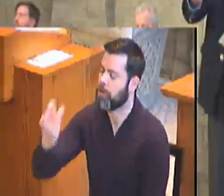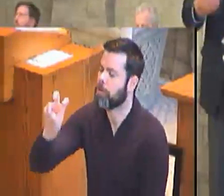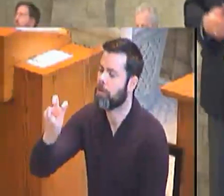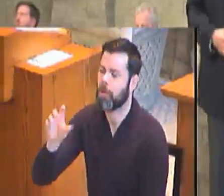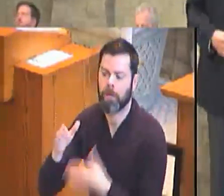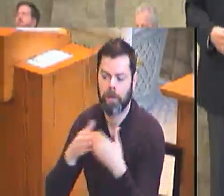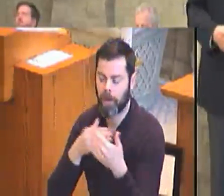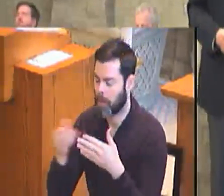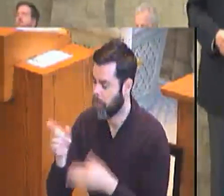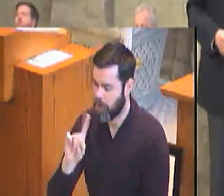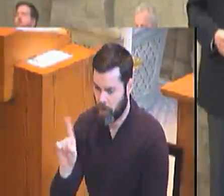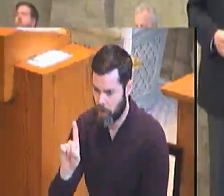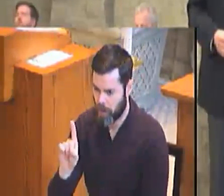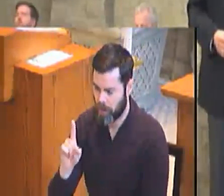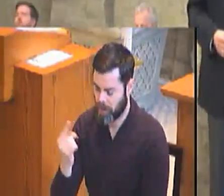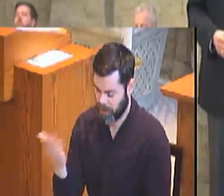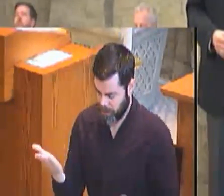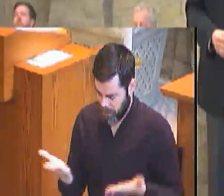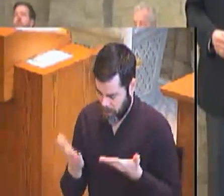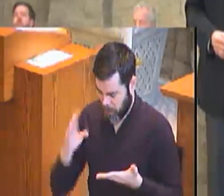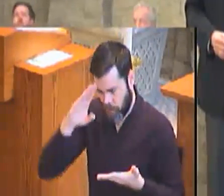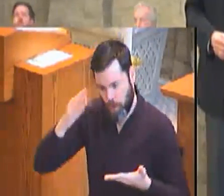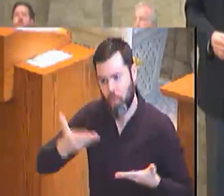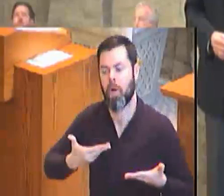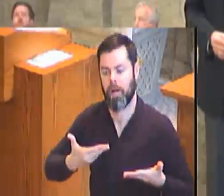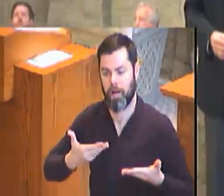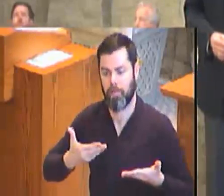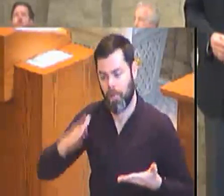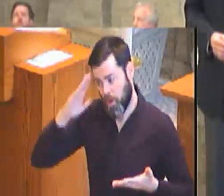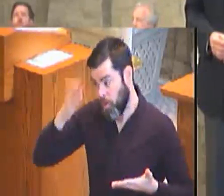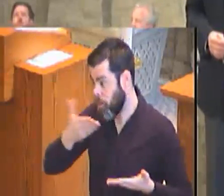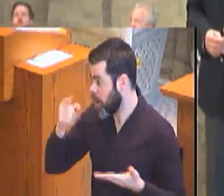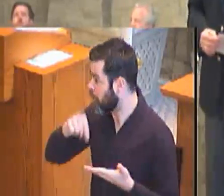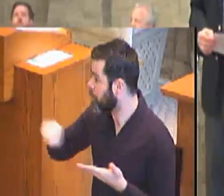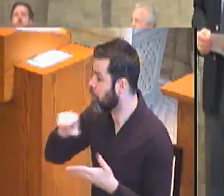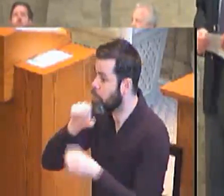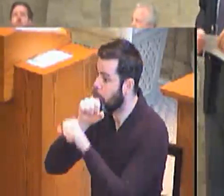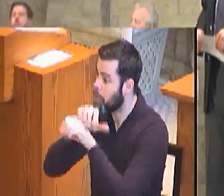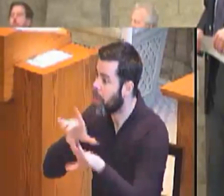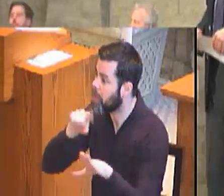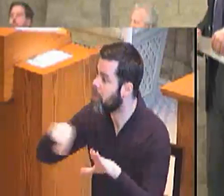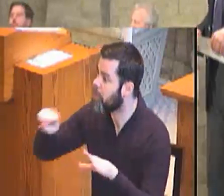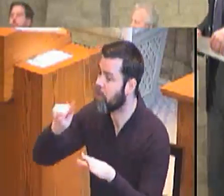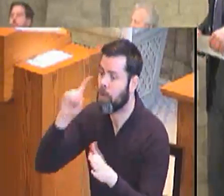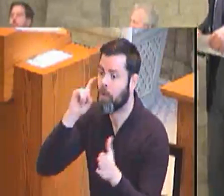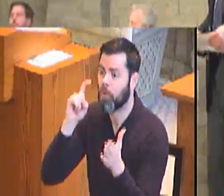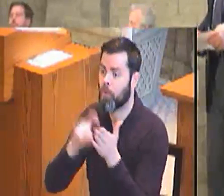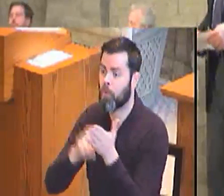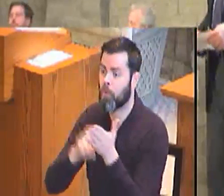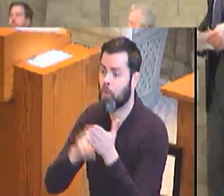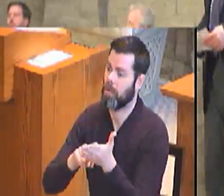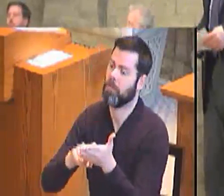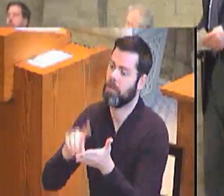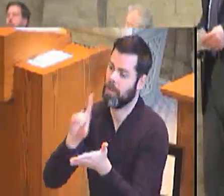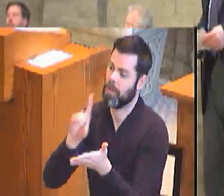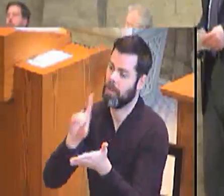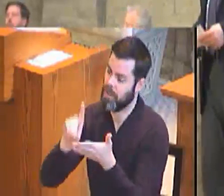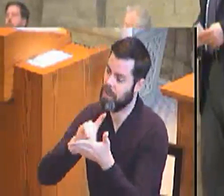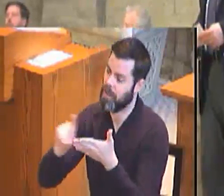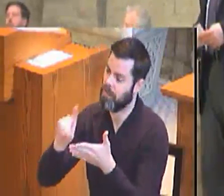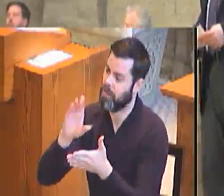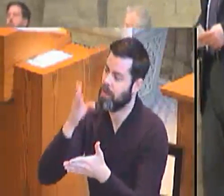be, you're welcome here. We welcome you, we bless you, we behold the living presence of the